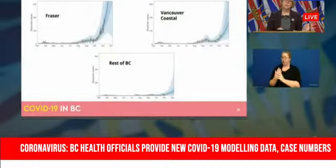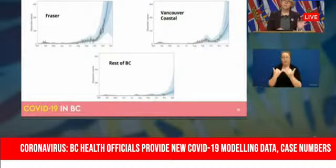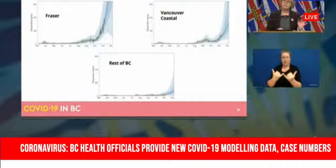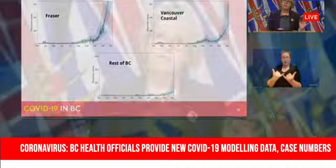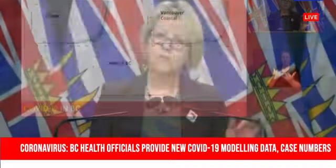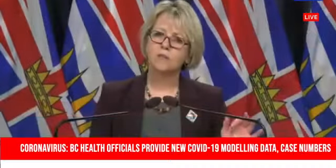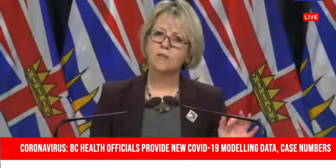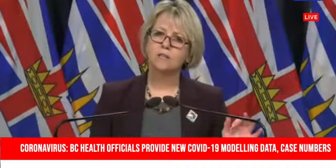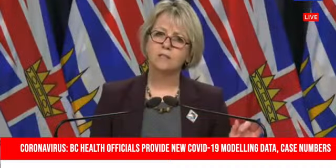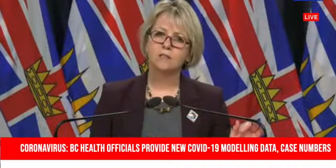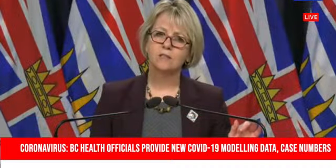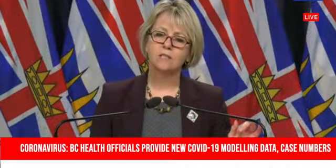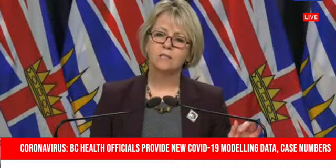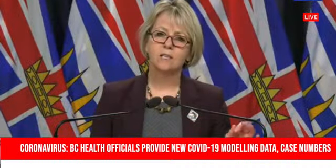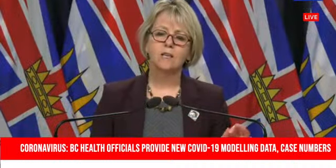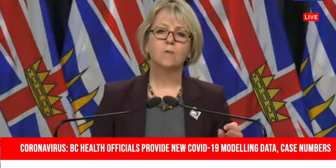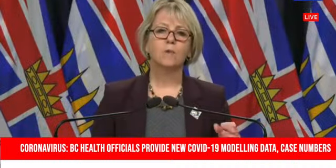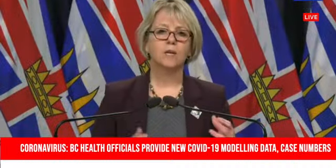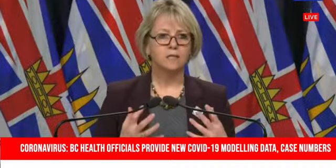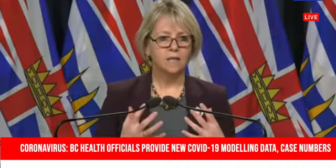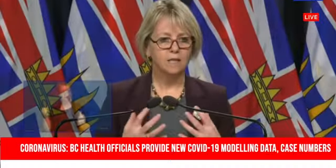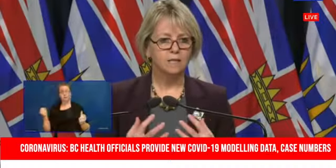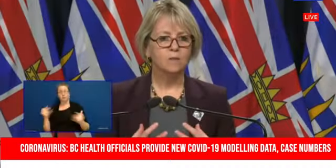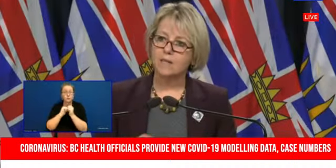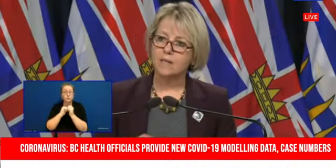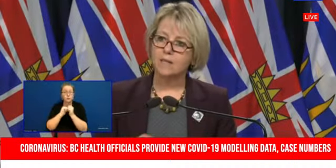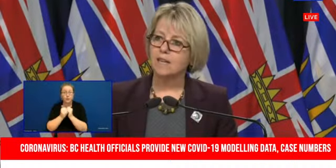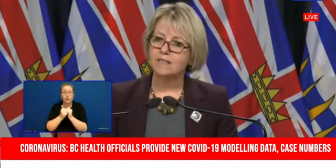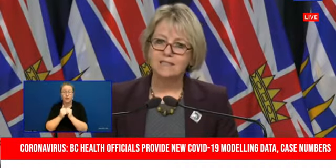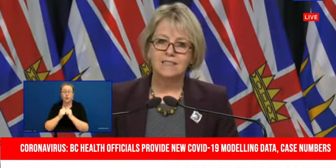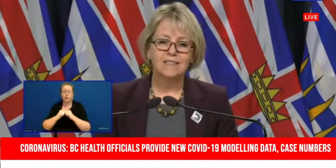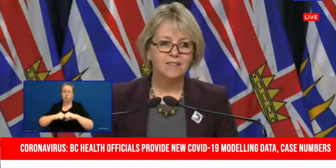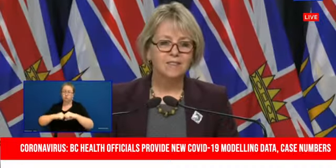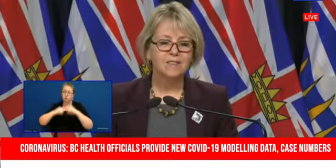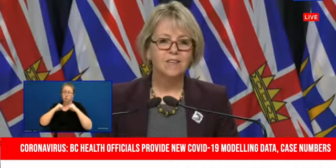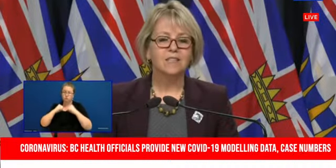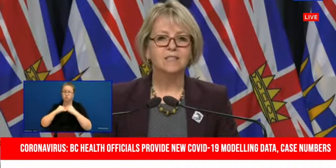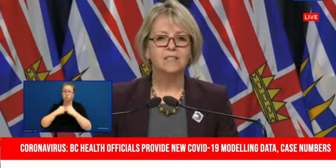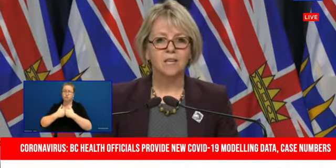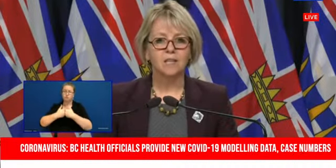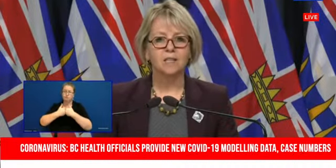so that fear and uncertainty, we can take a deep by standing